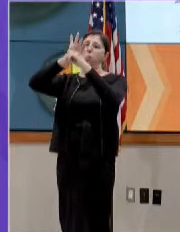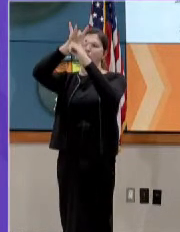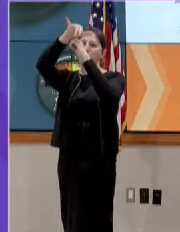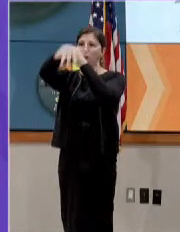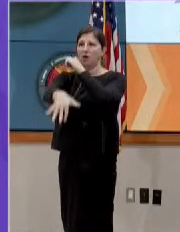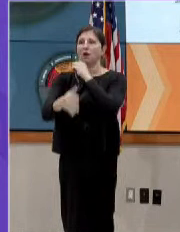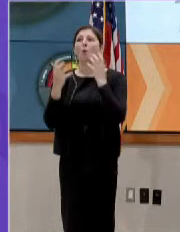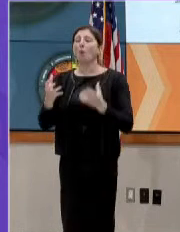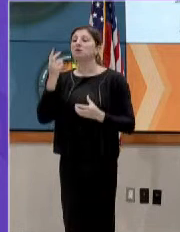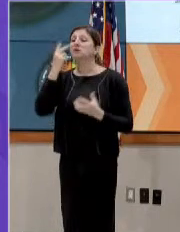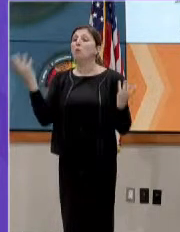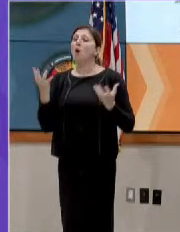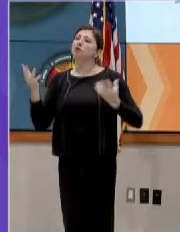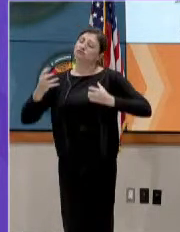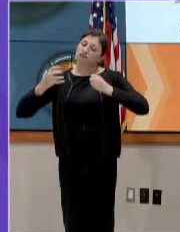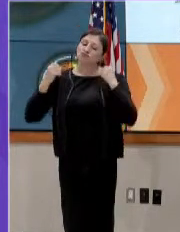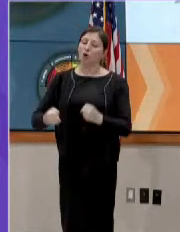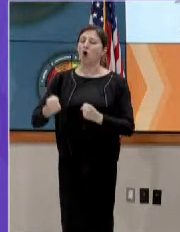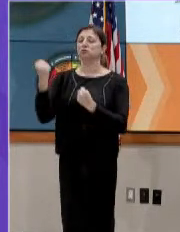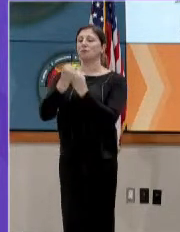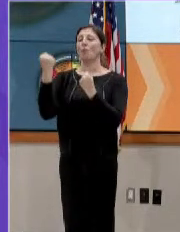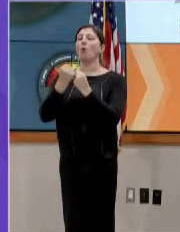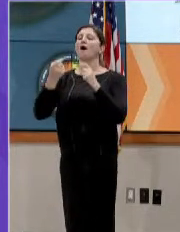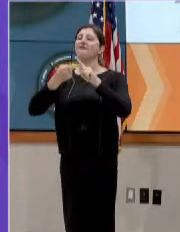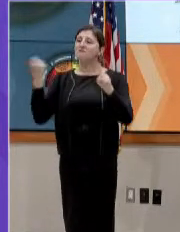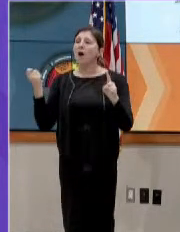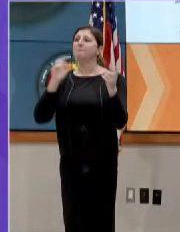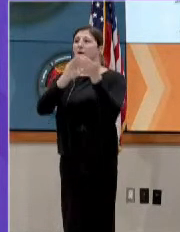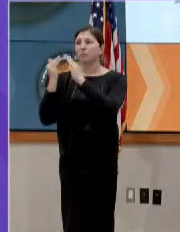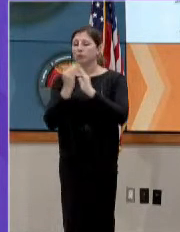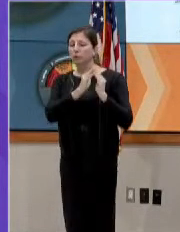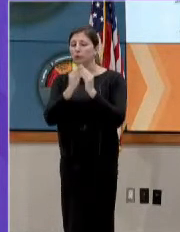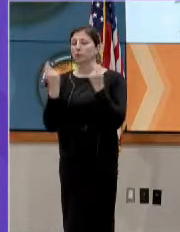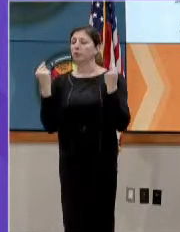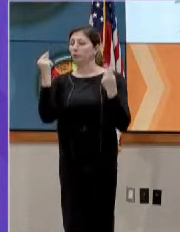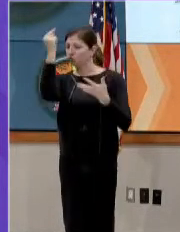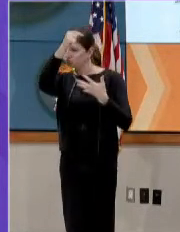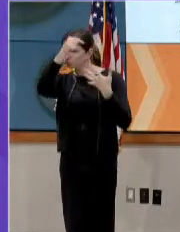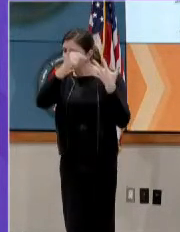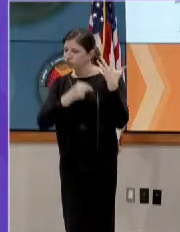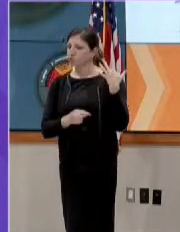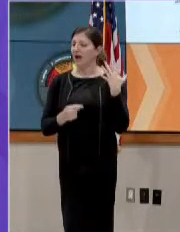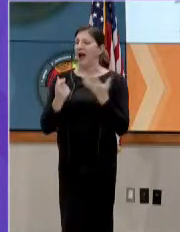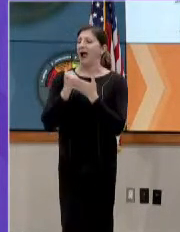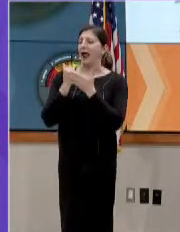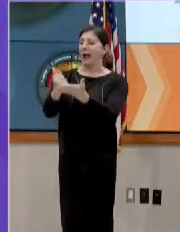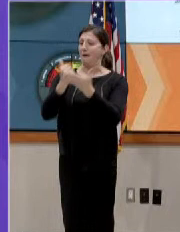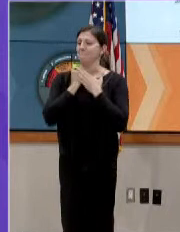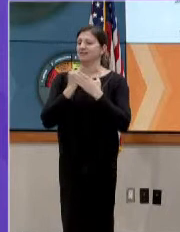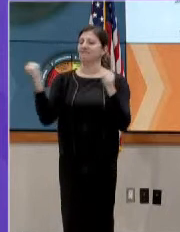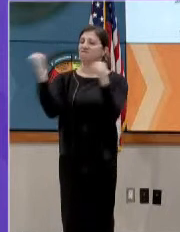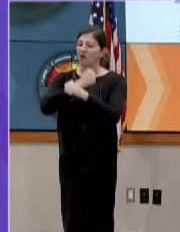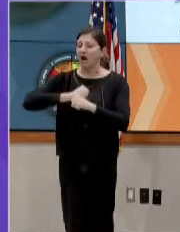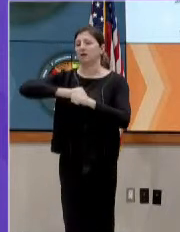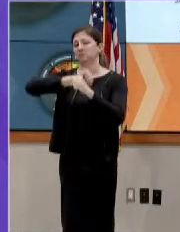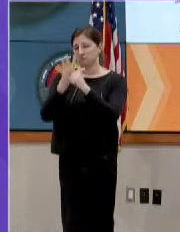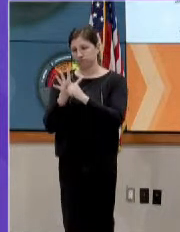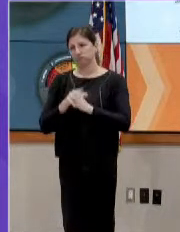to see is strong support from our community to do all those things to help us fight this